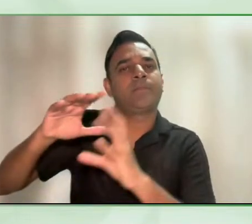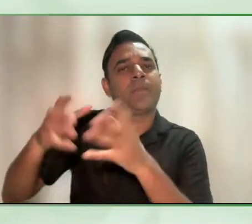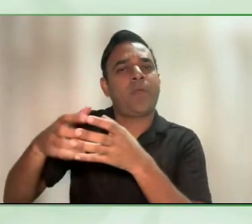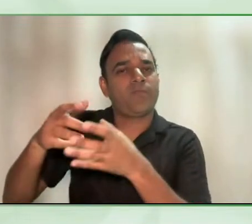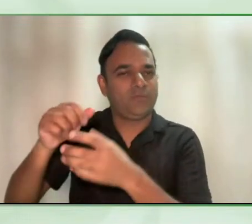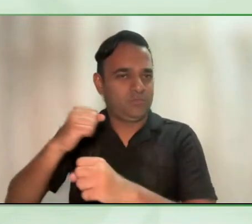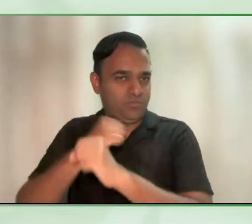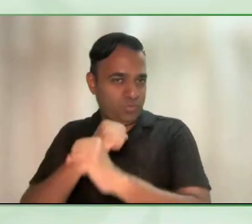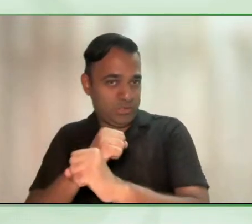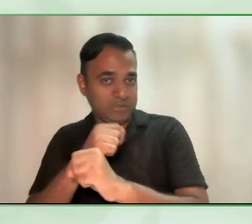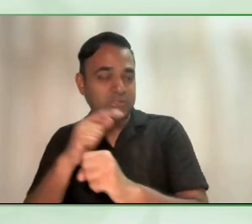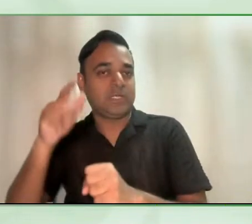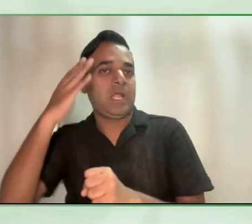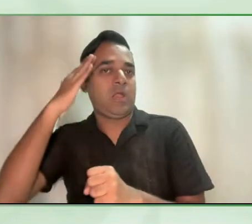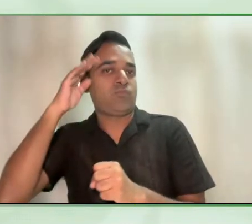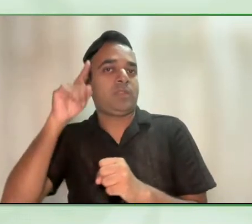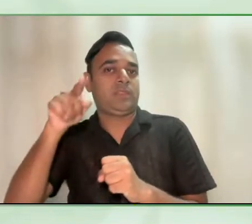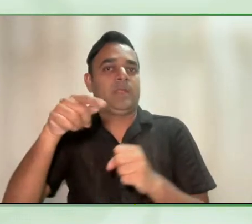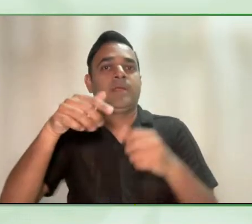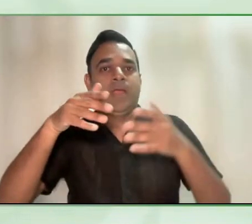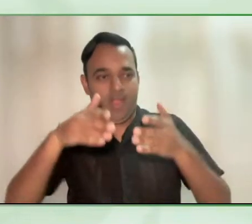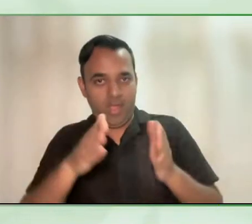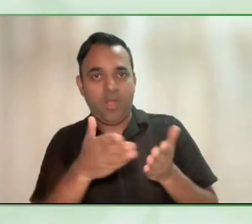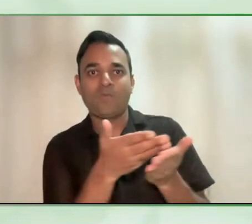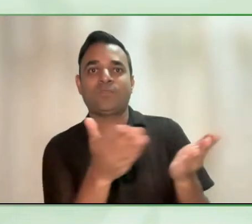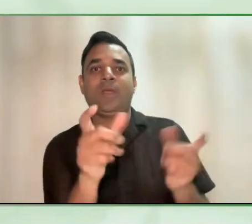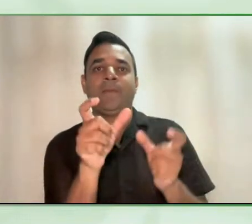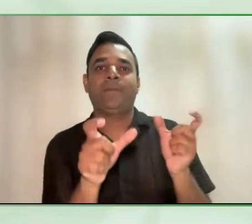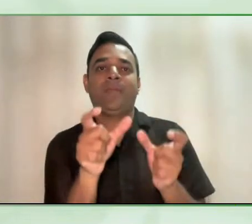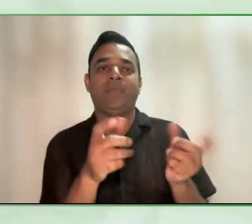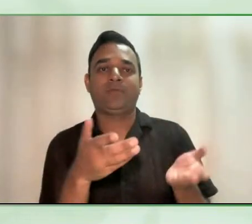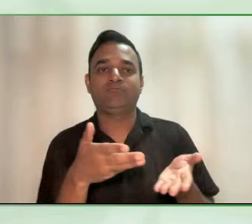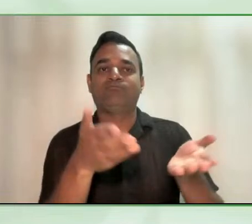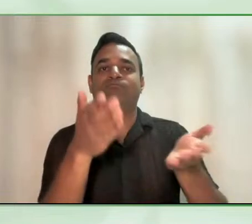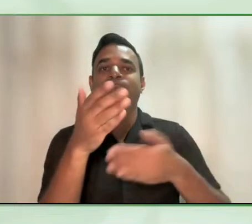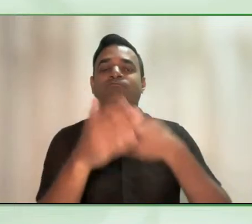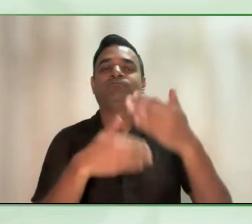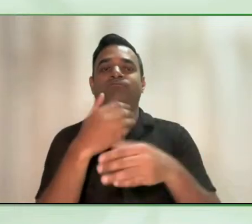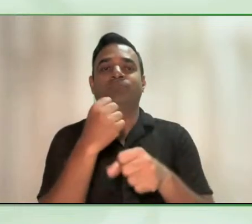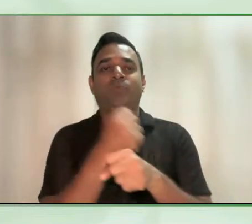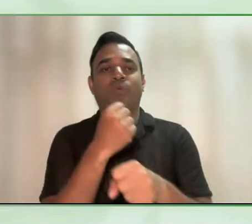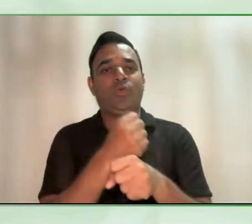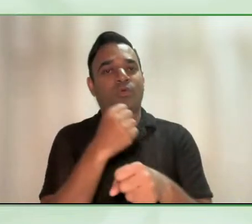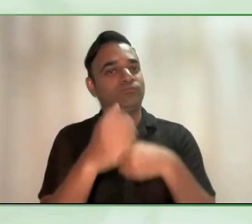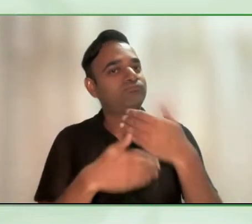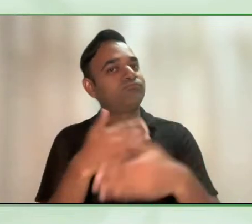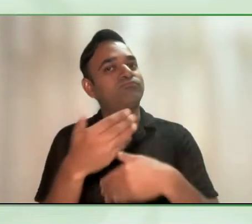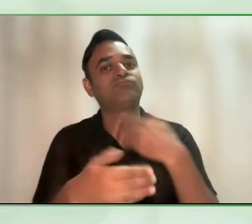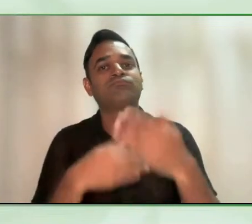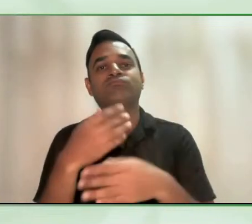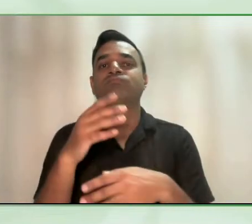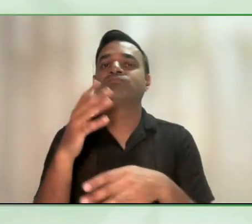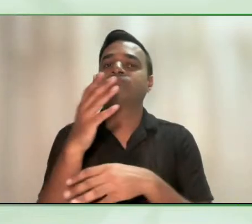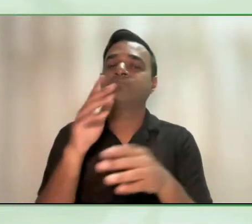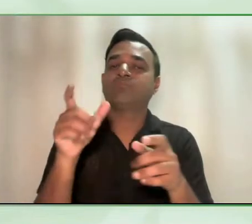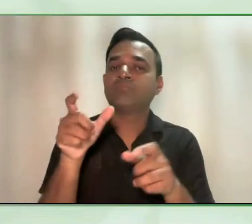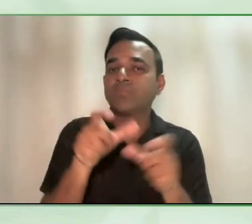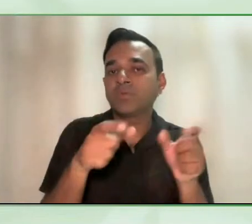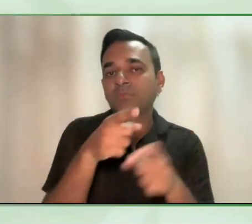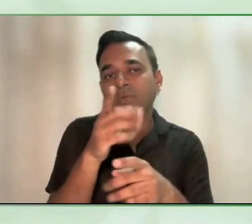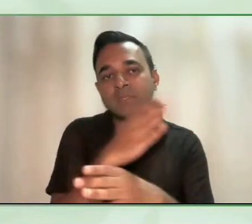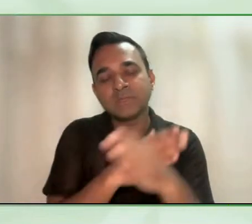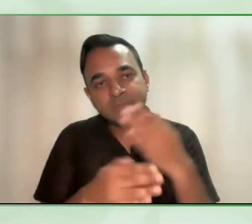photography, visual arts, theatre makers, dancers, musicians, rappers. Um,